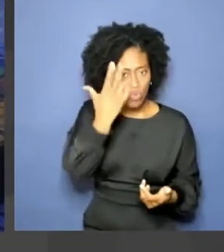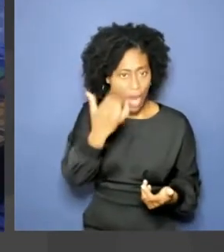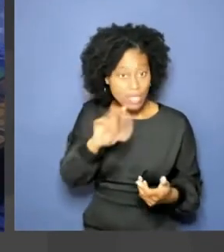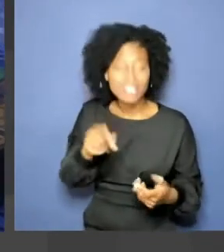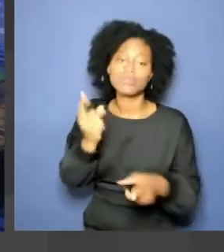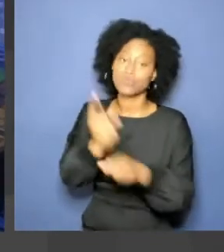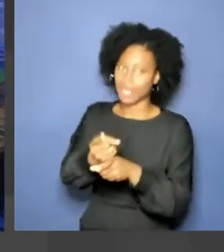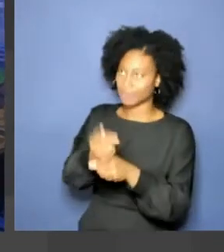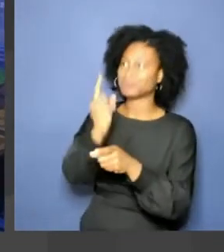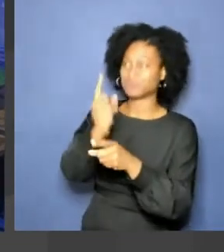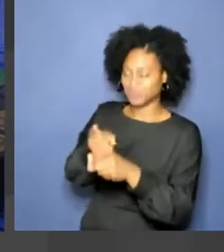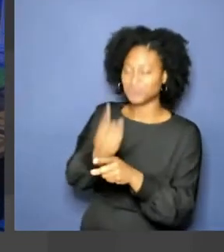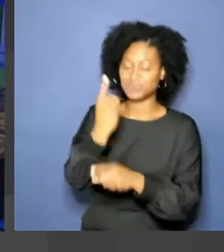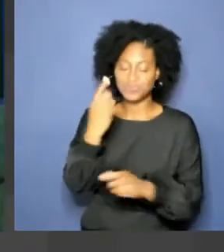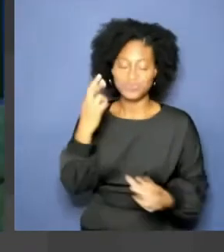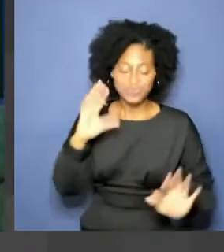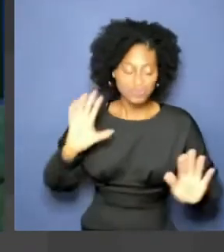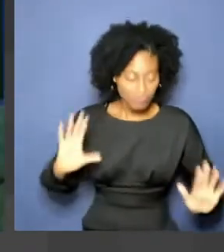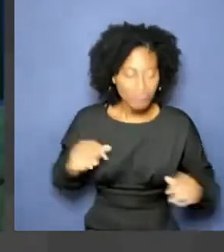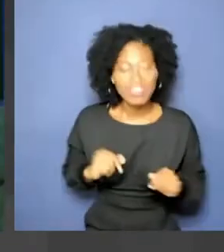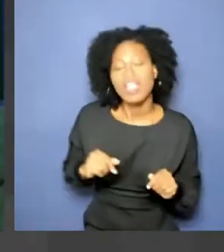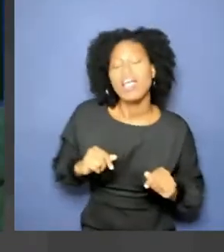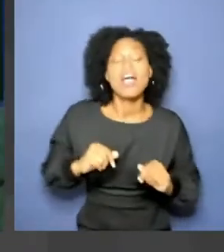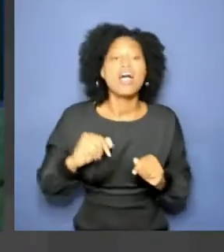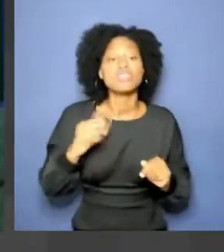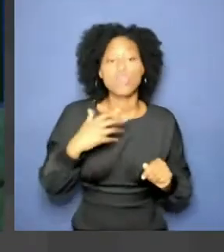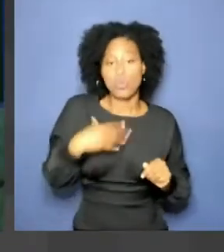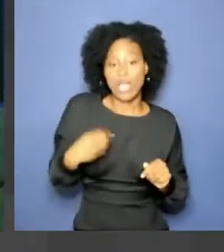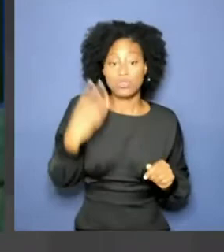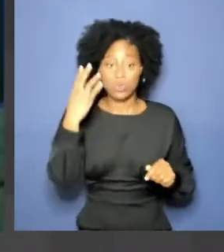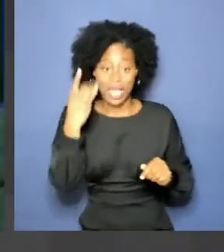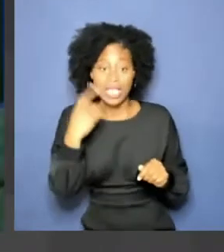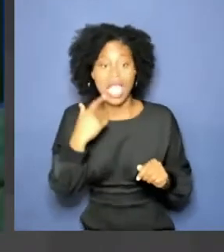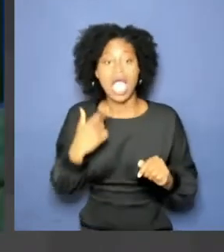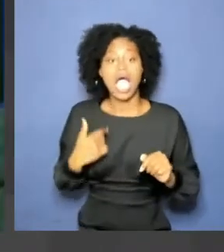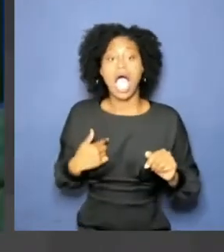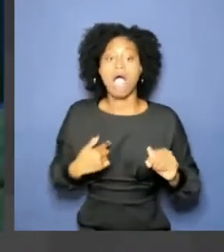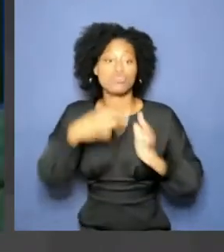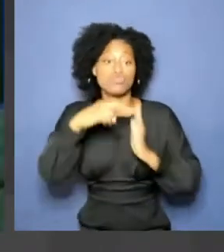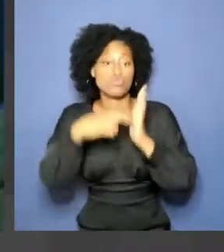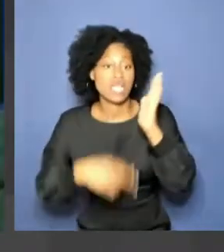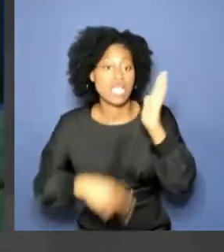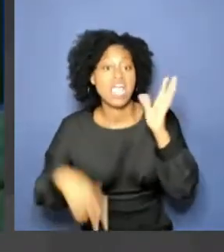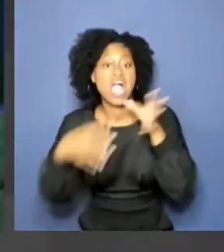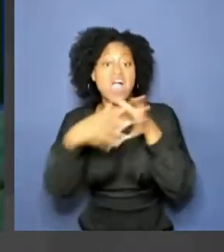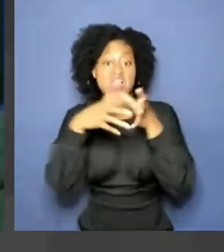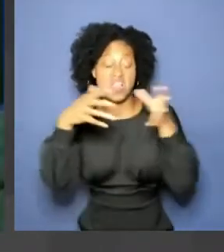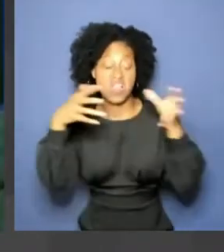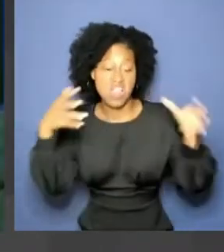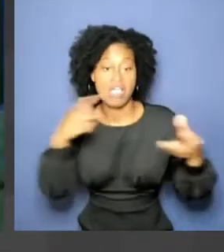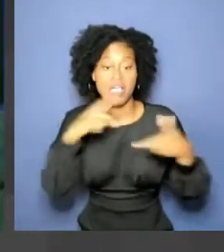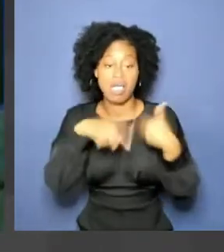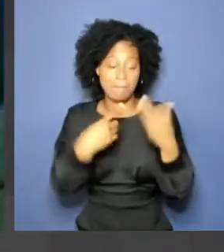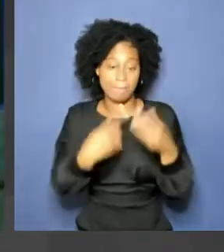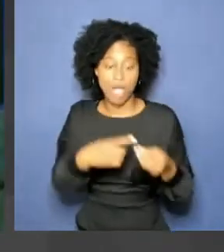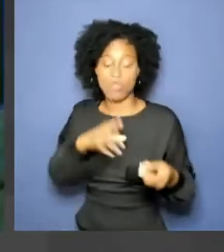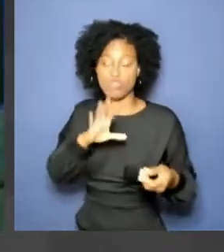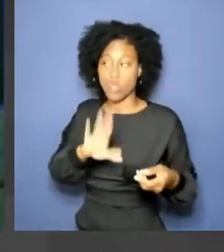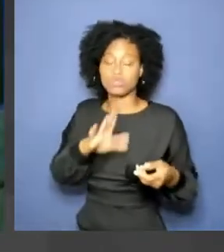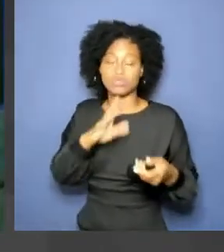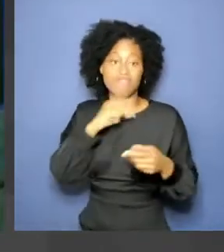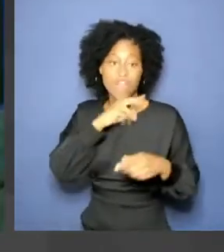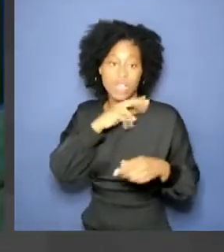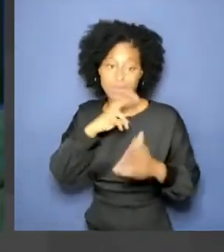There is a reason they are white. So I was reading a lot about frogs. Always when we had something new, we read up a lot. It's super fun because we can be really